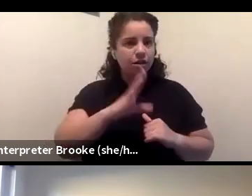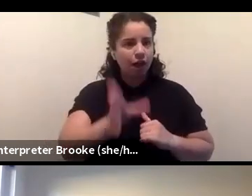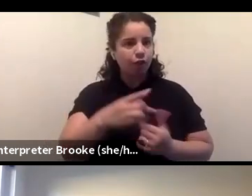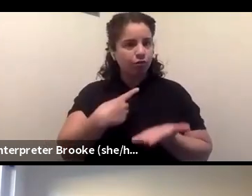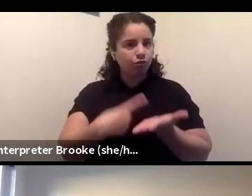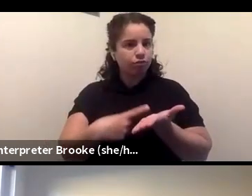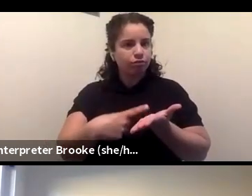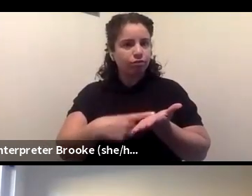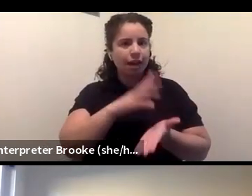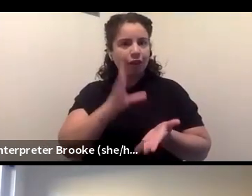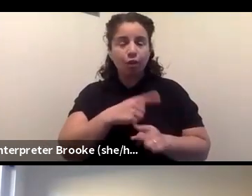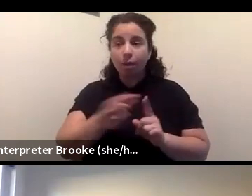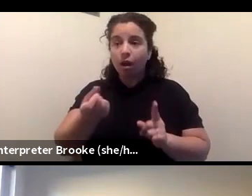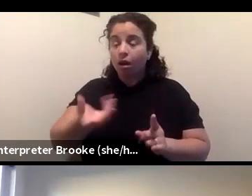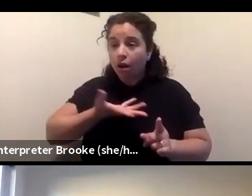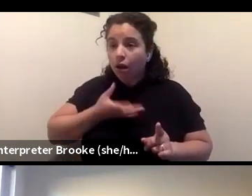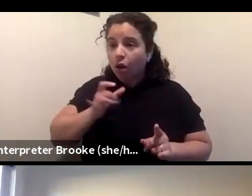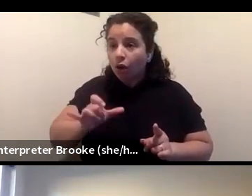health diagnoses.